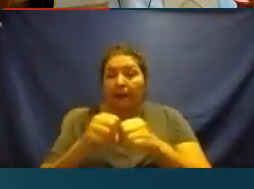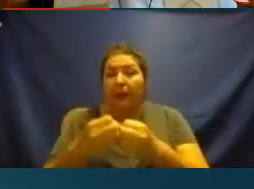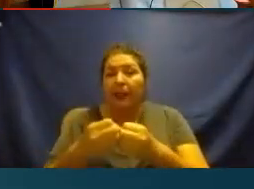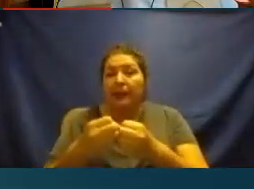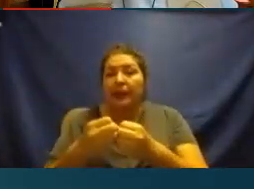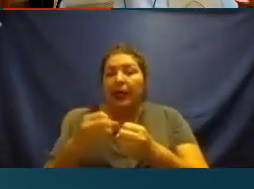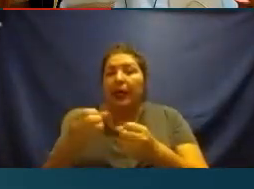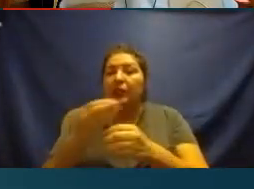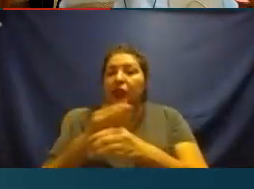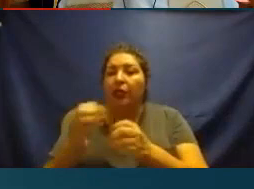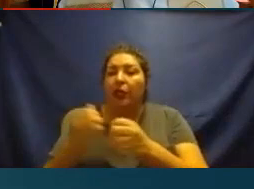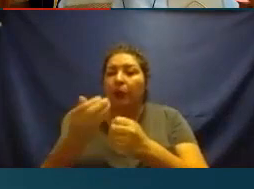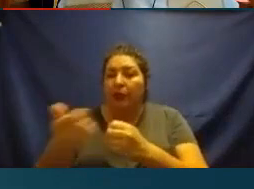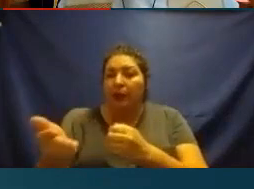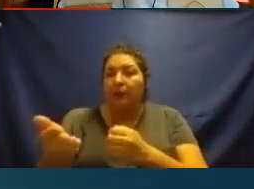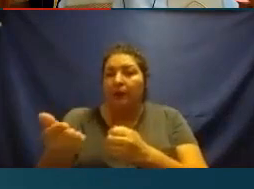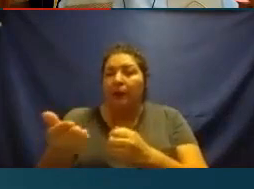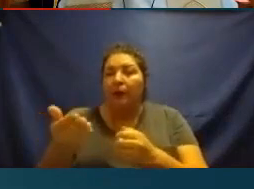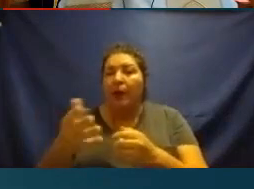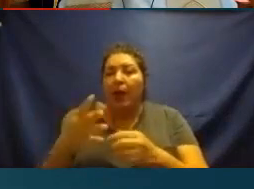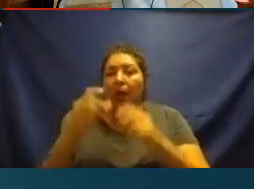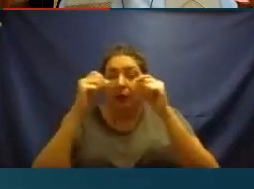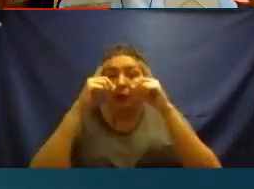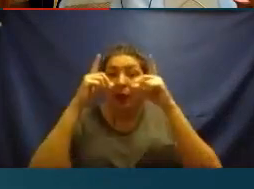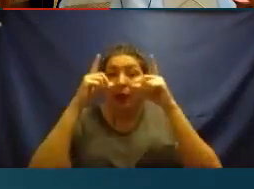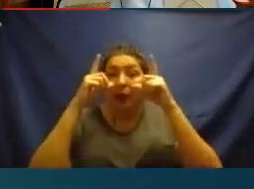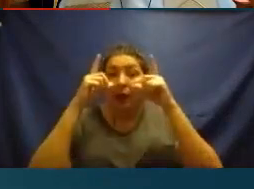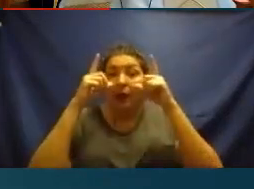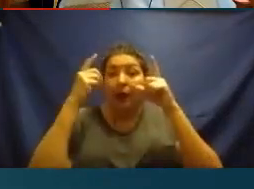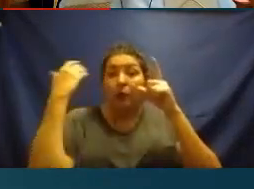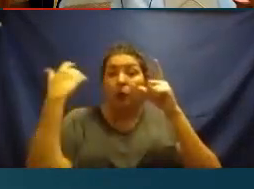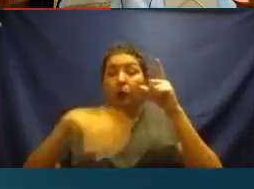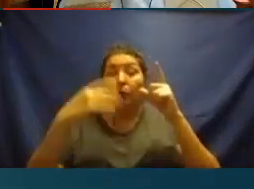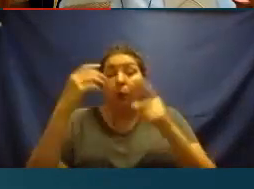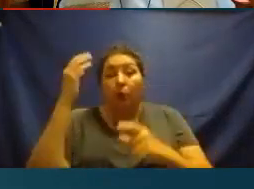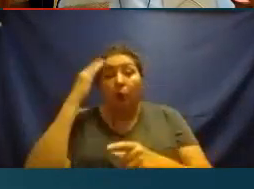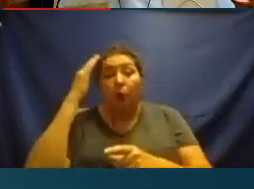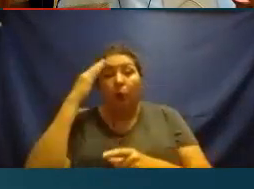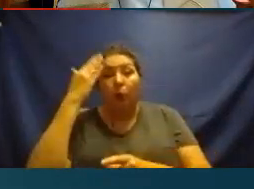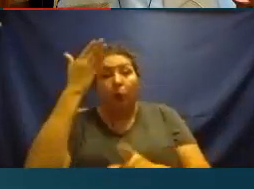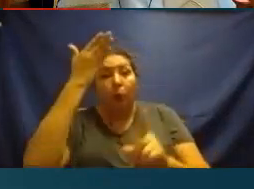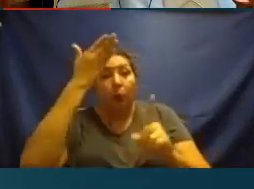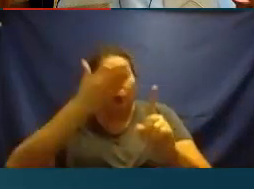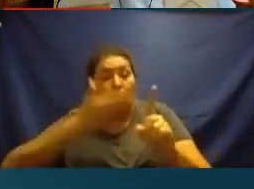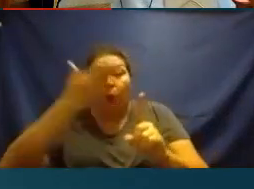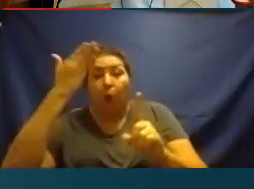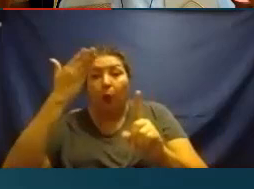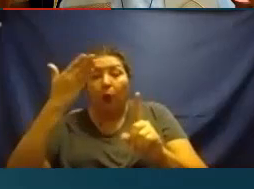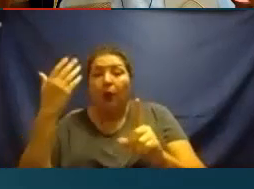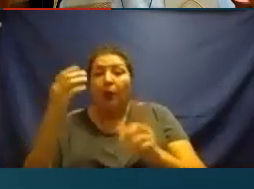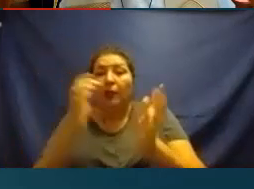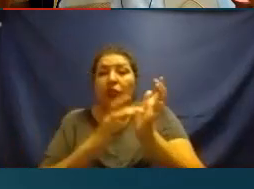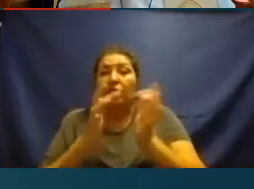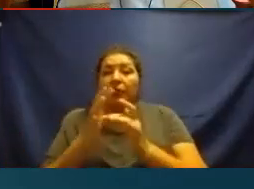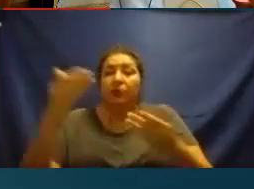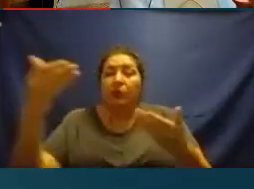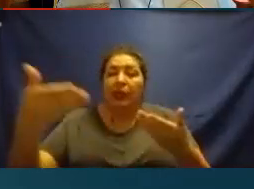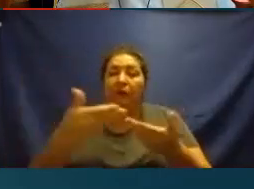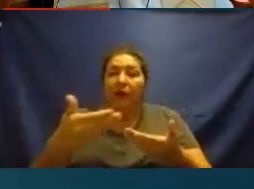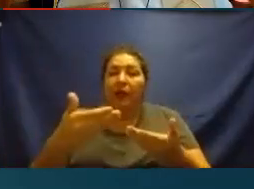it to them. And their eyes were opened and they recognized him. Jesus was the invited guest, but